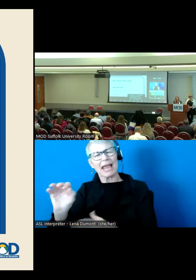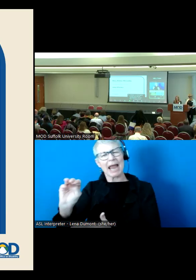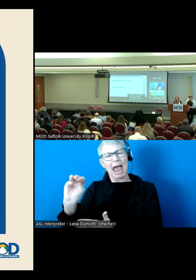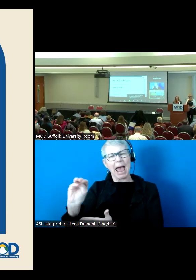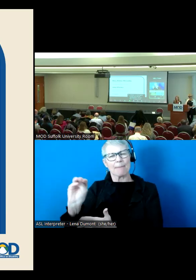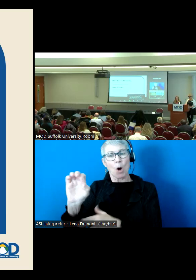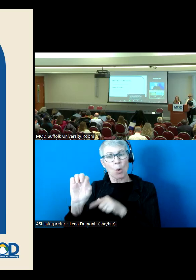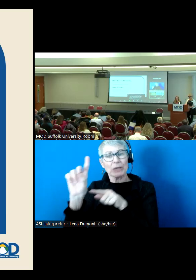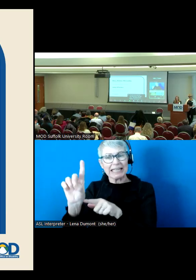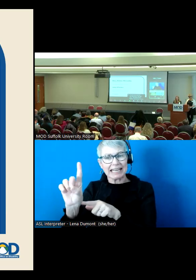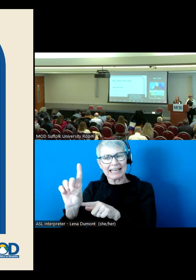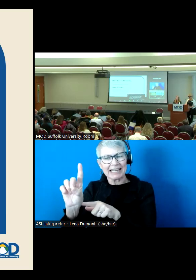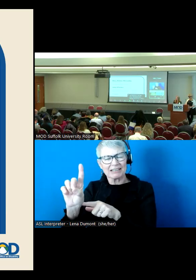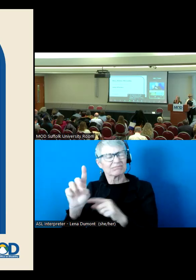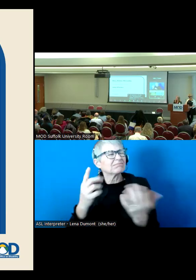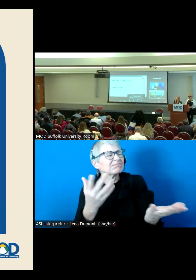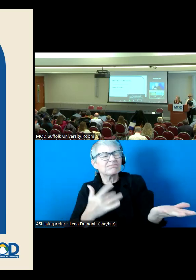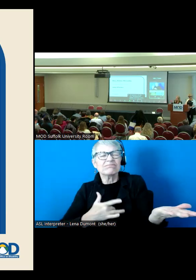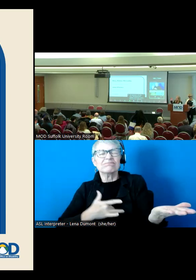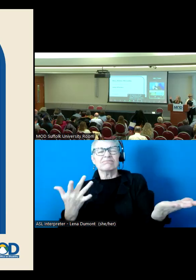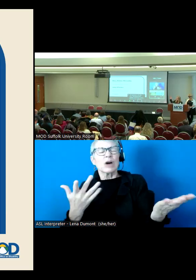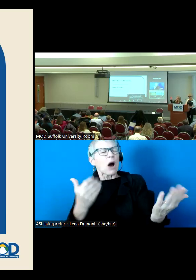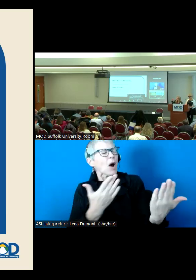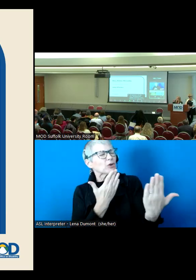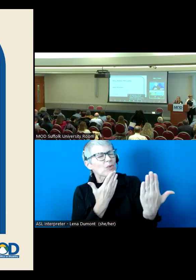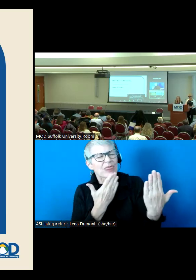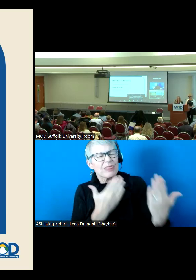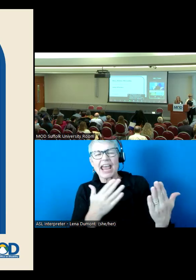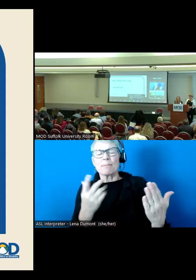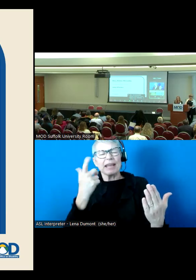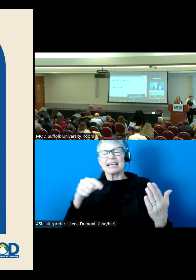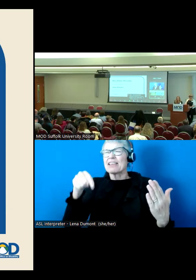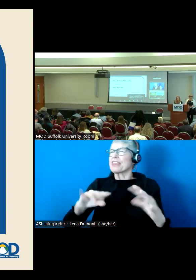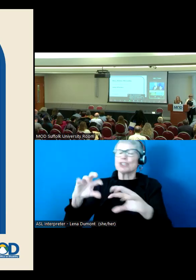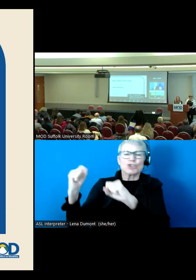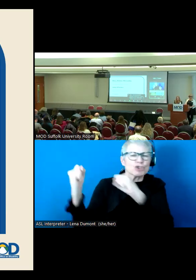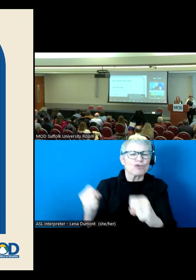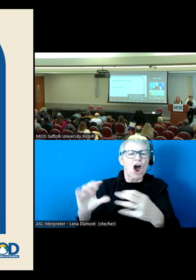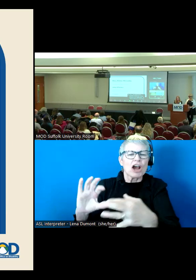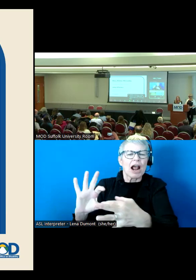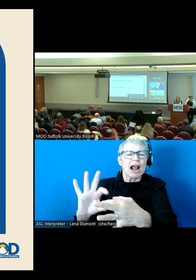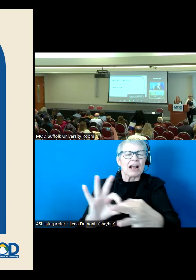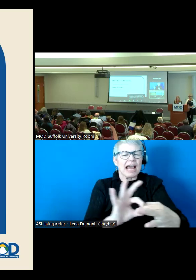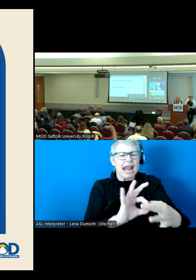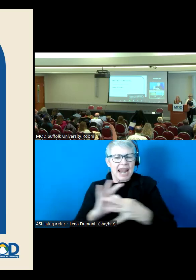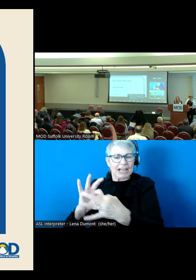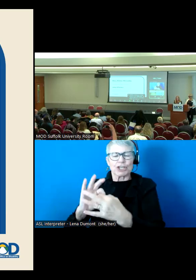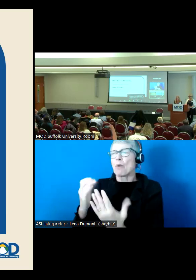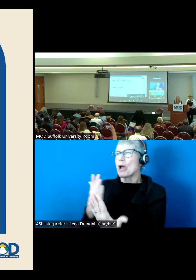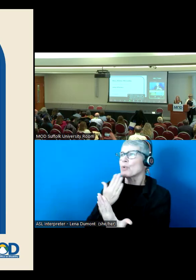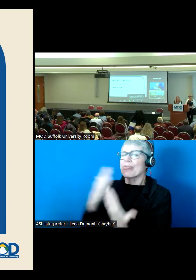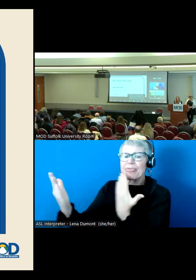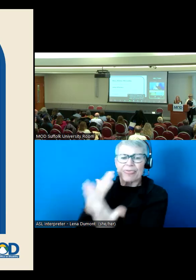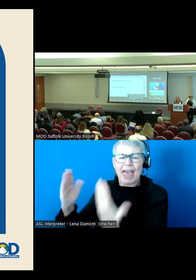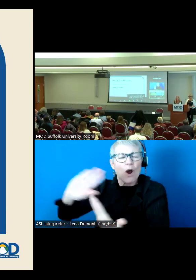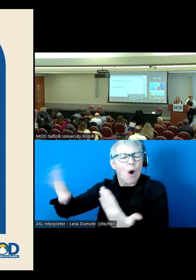of our collaboration. So I want to shout out to our Zoom guests who have been sharing their expertise and connections to